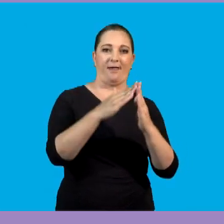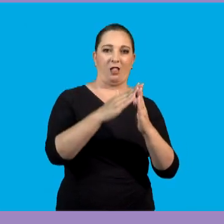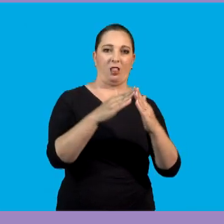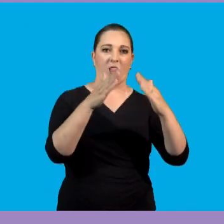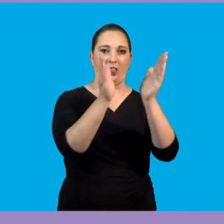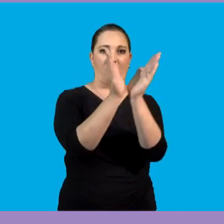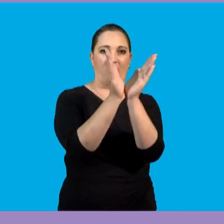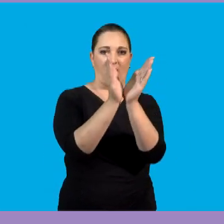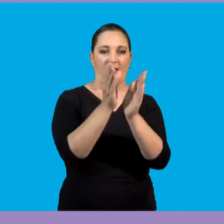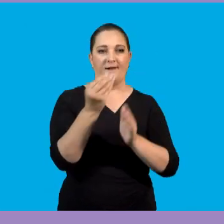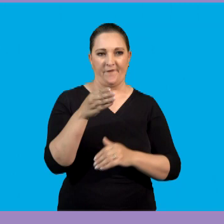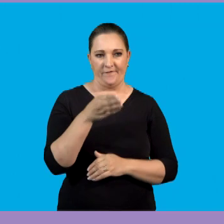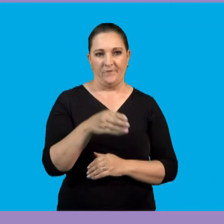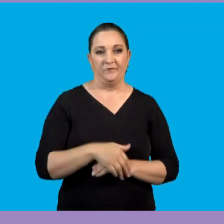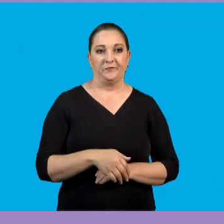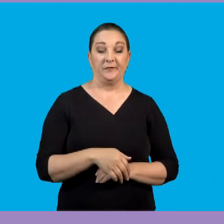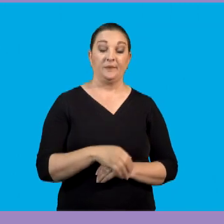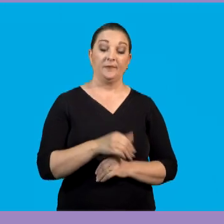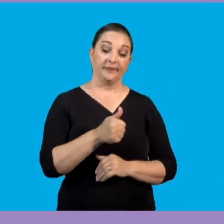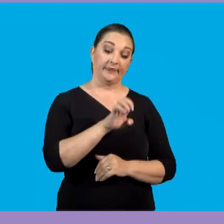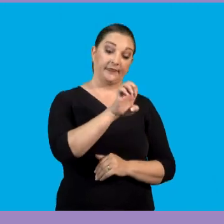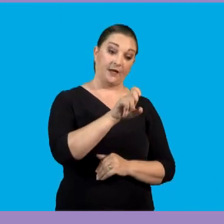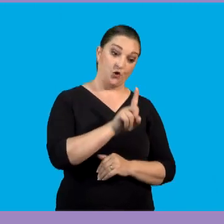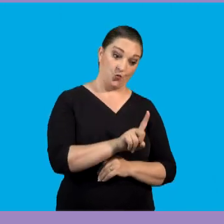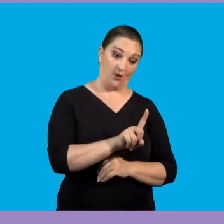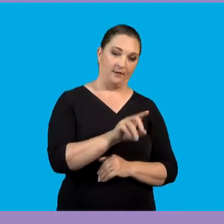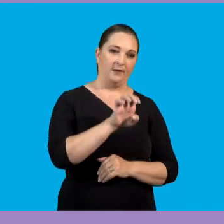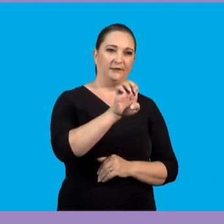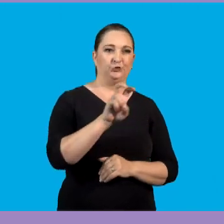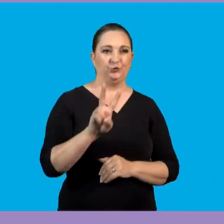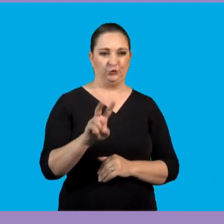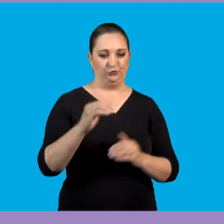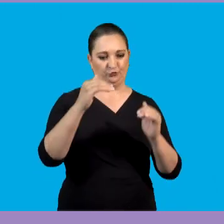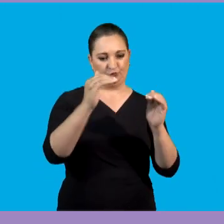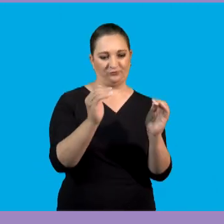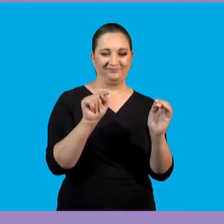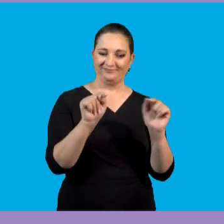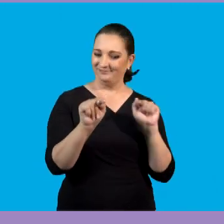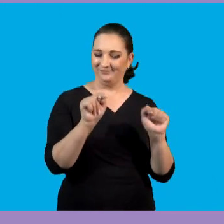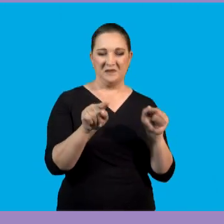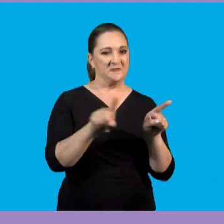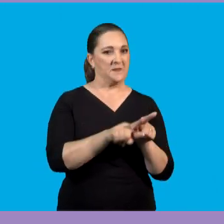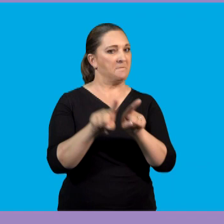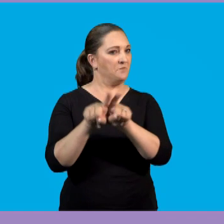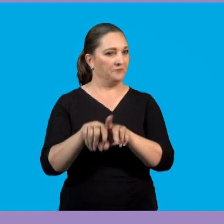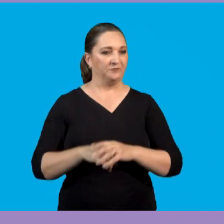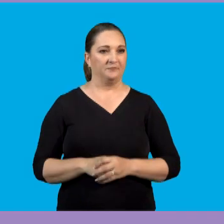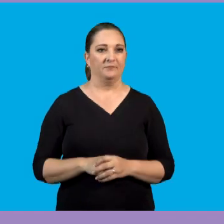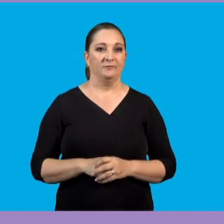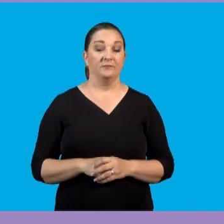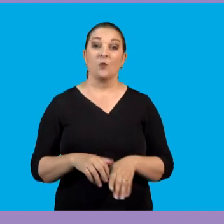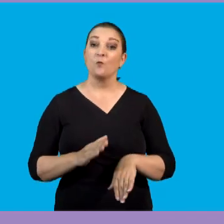So we can see there that E1 is equals to E2 over there. And